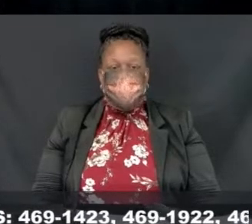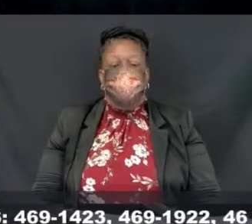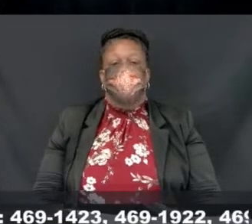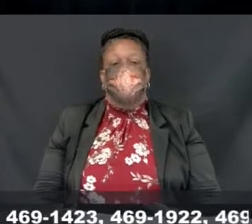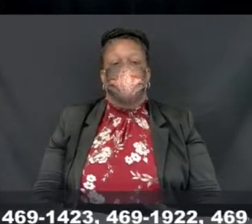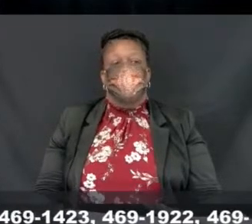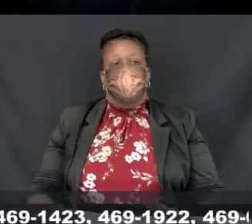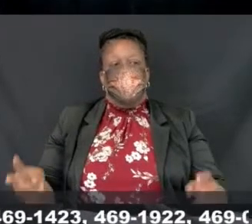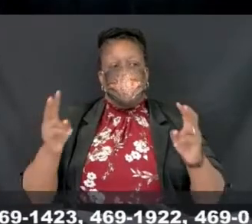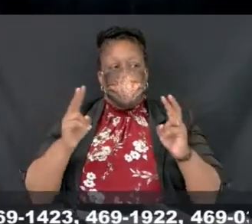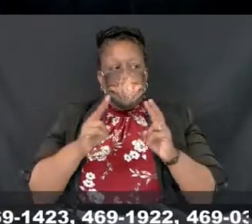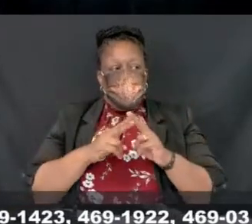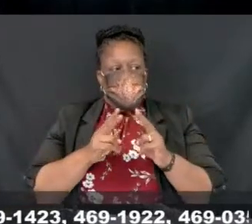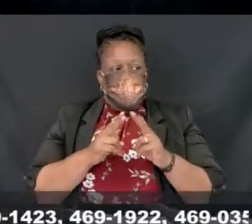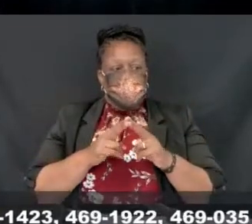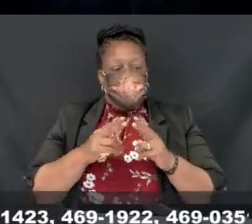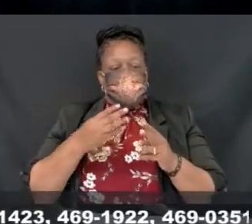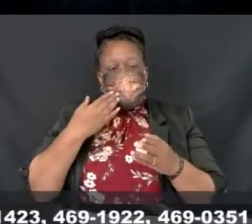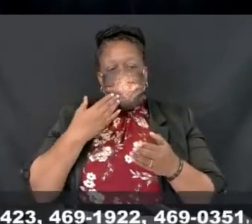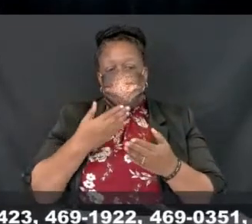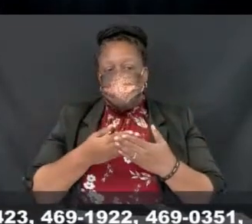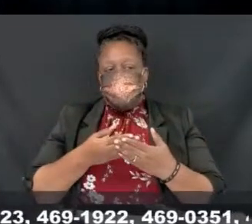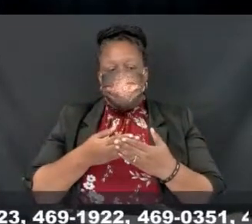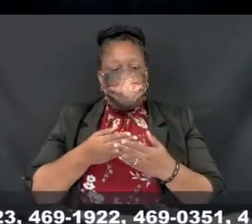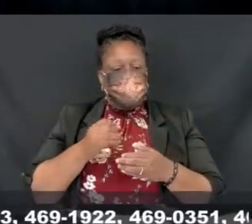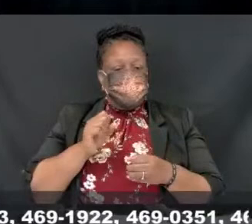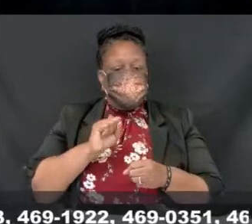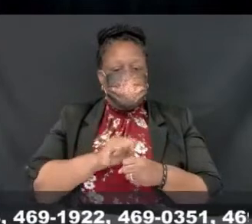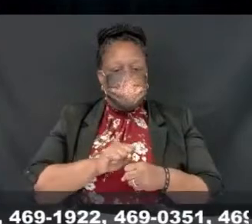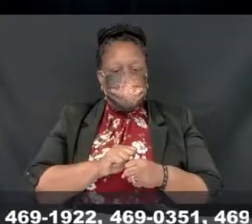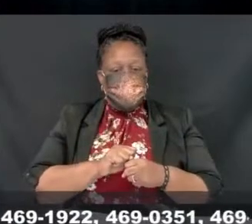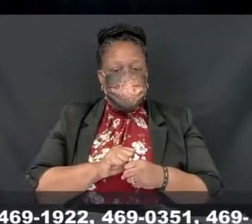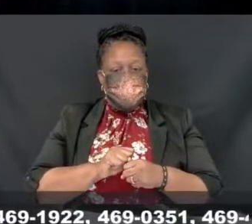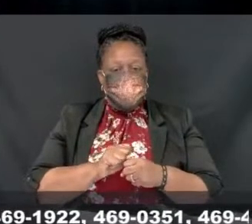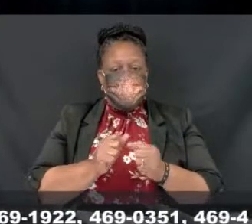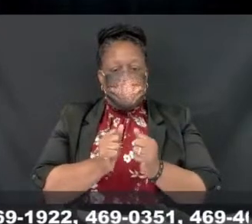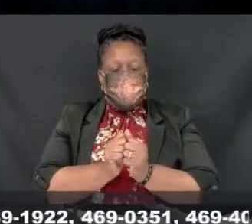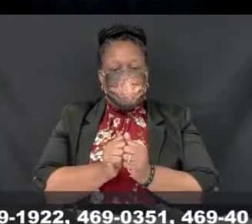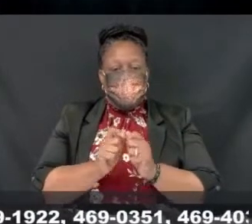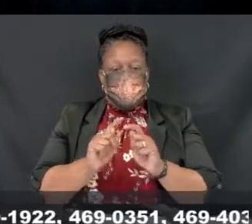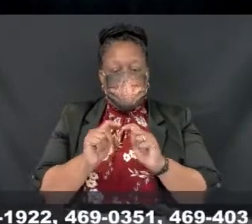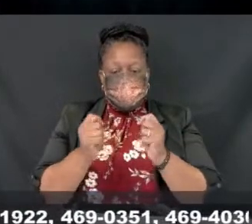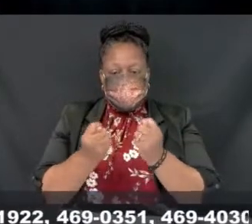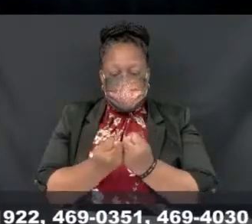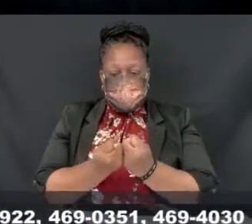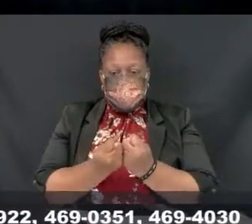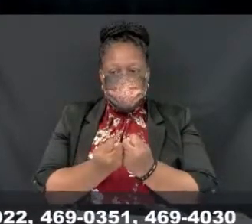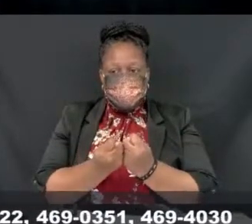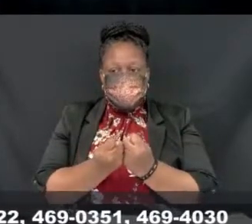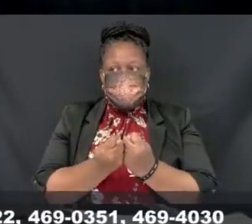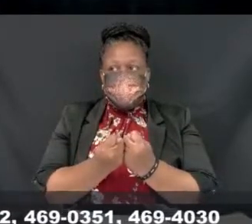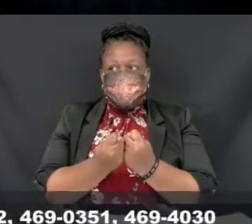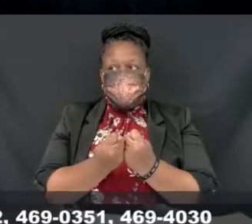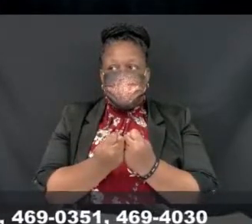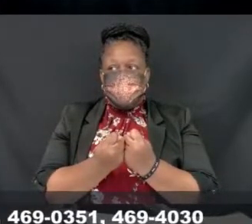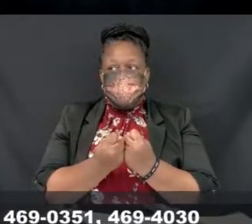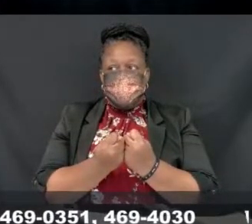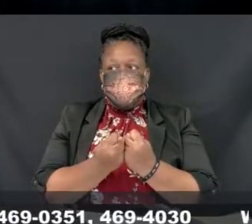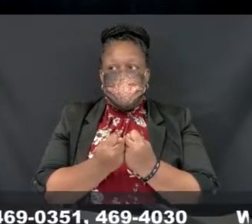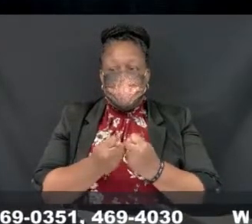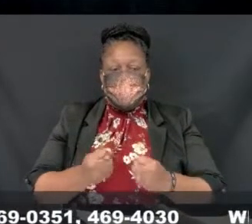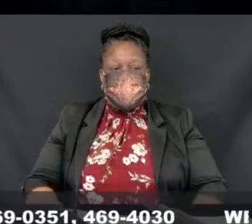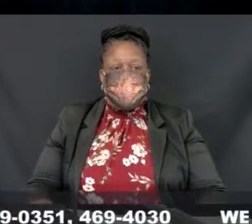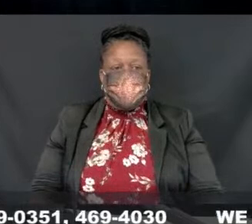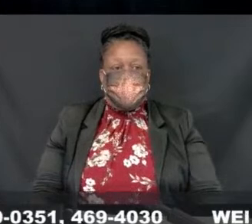how close a friendship we have and bond we have built outside of work, where I cannot go by glory and get my glass of